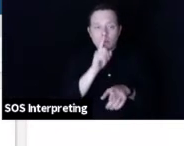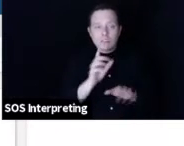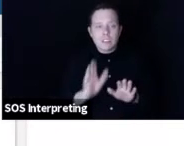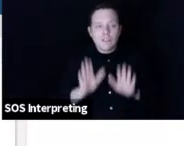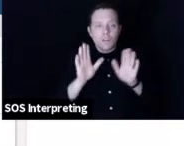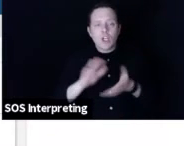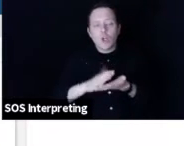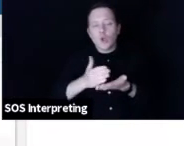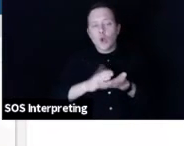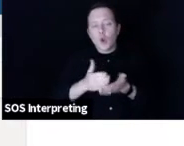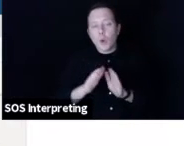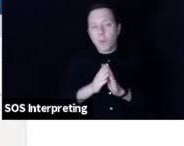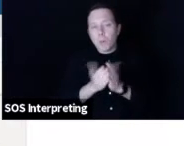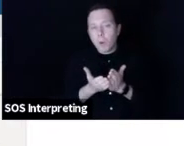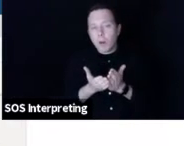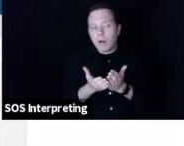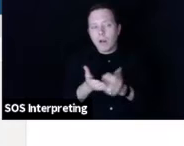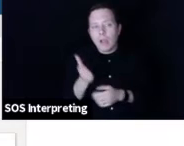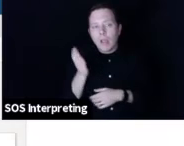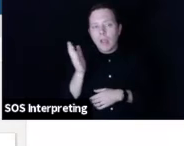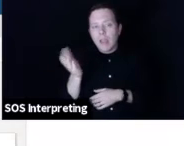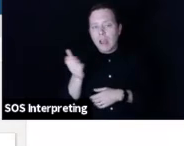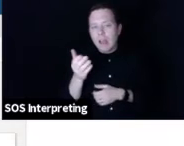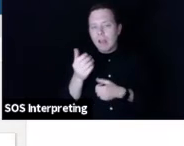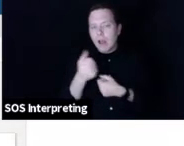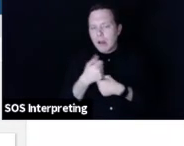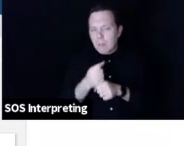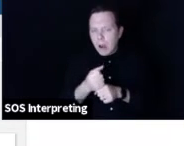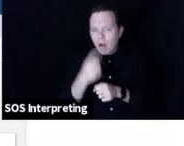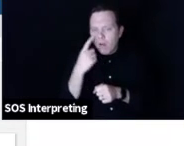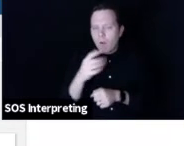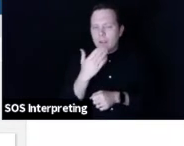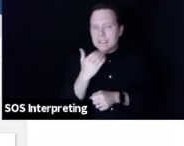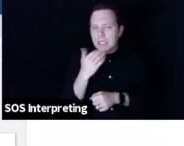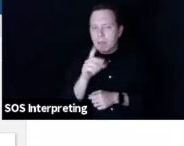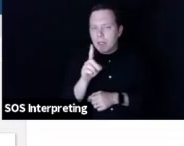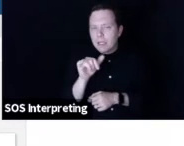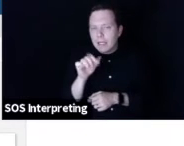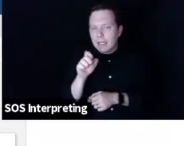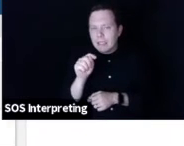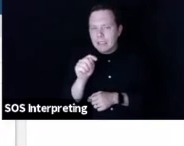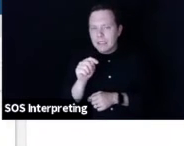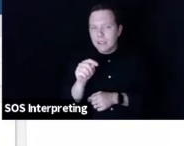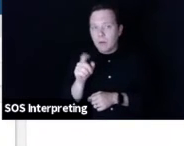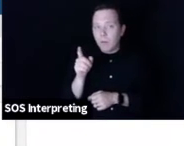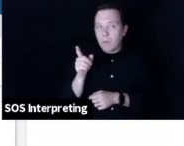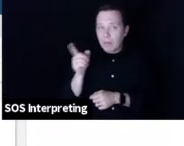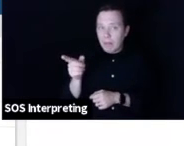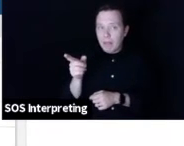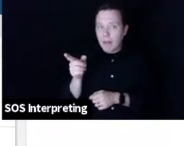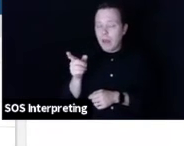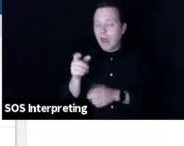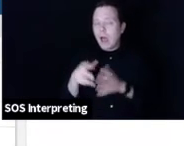cookbooks that are specifically made for a diabetic diet. So see this American Diabetes